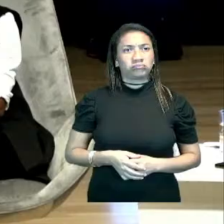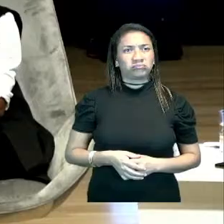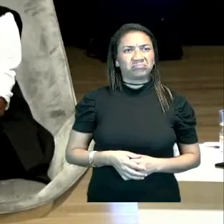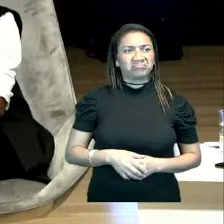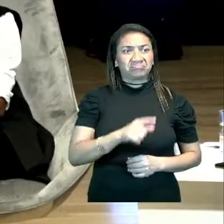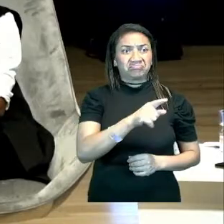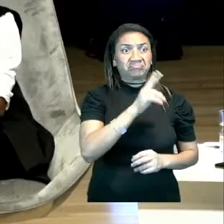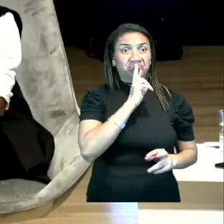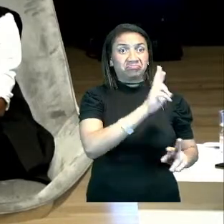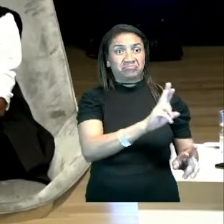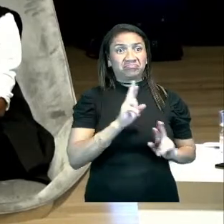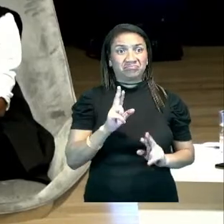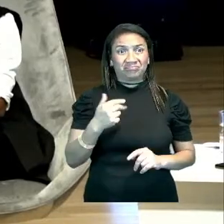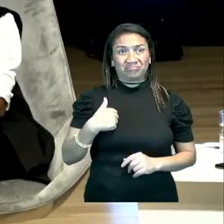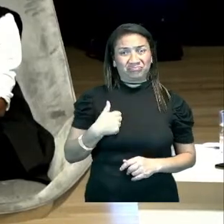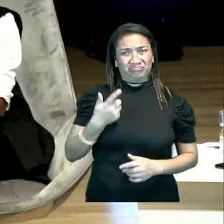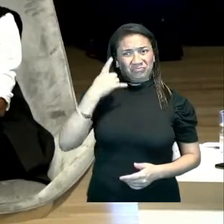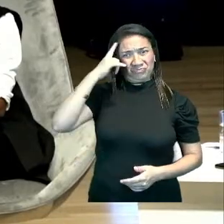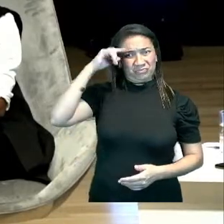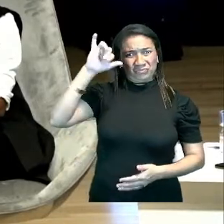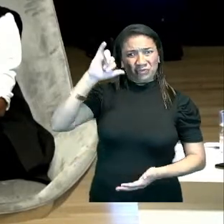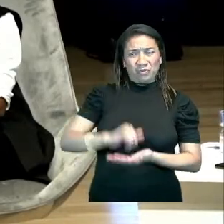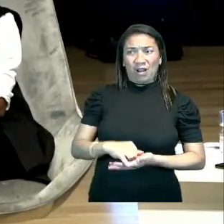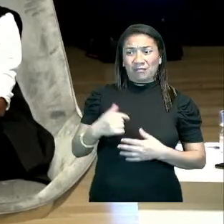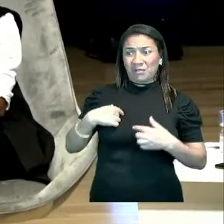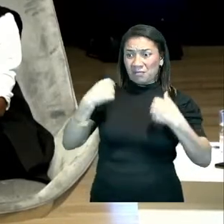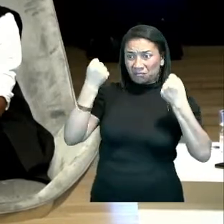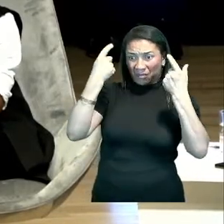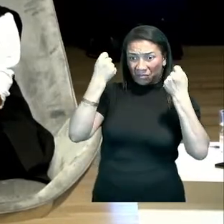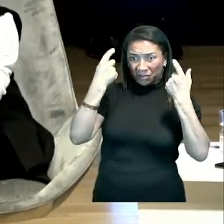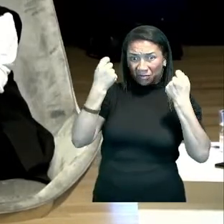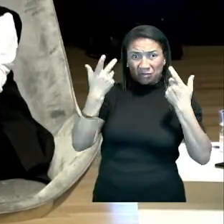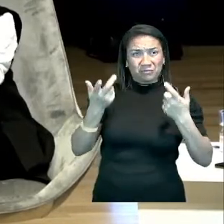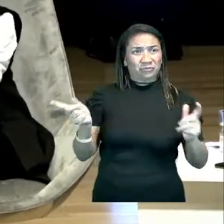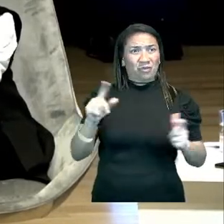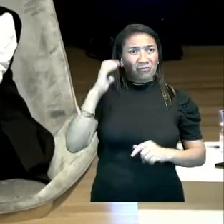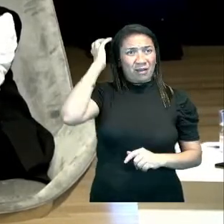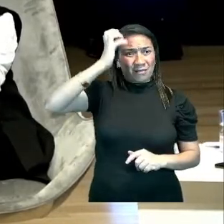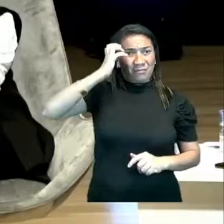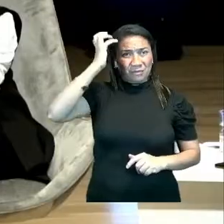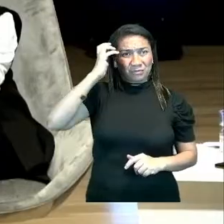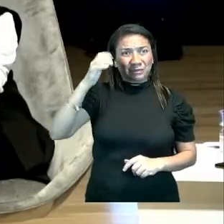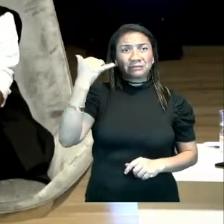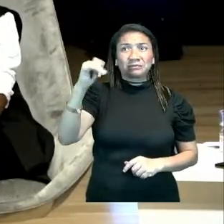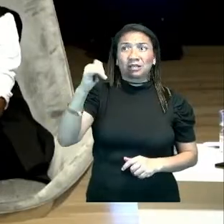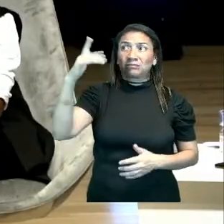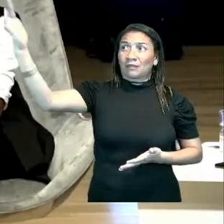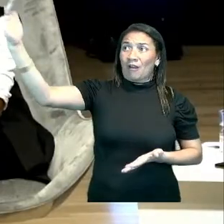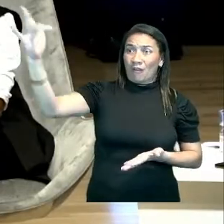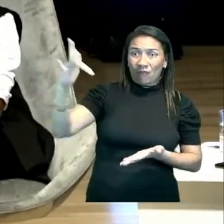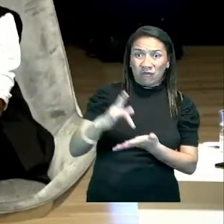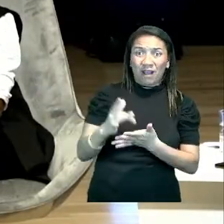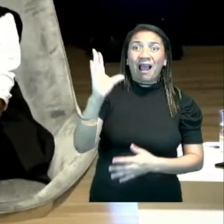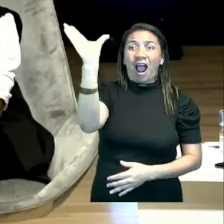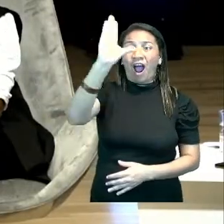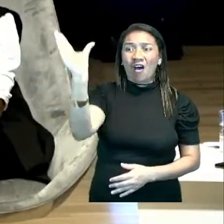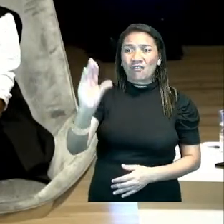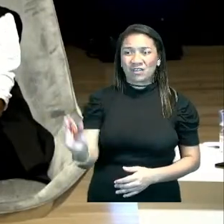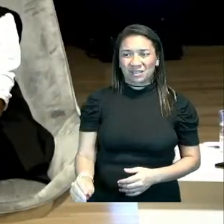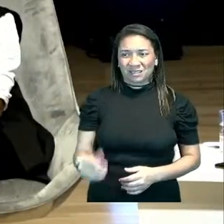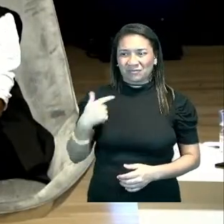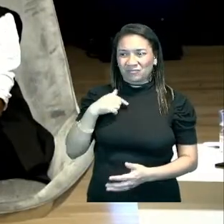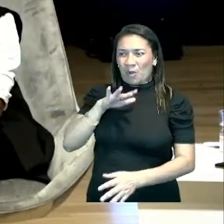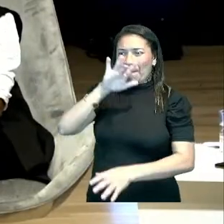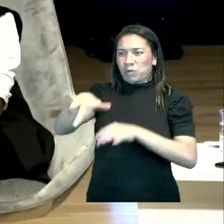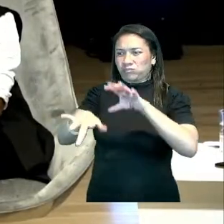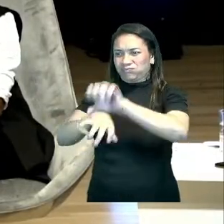understood him, if Europeans were understanding his films. And he said, I don't want to be understood by Europeans. The Europeans came to my African